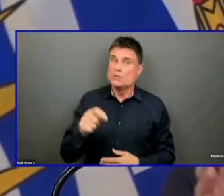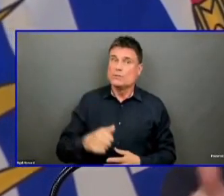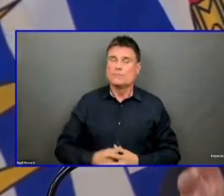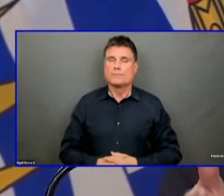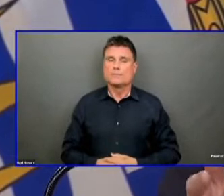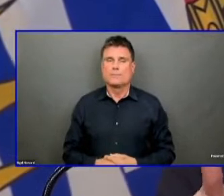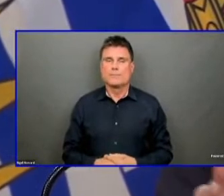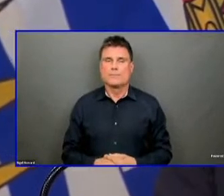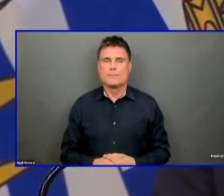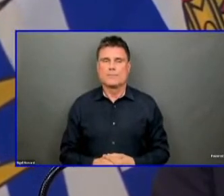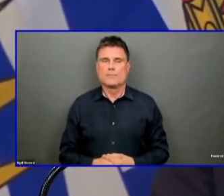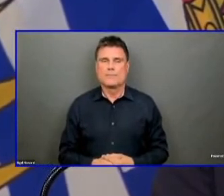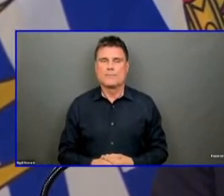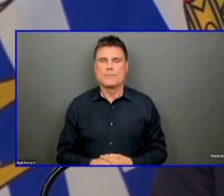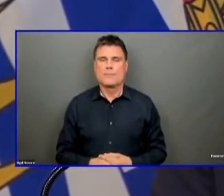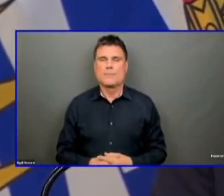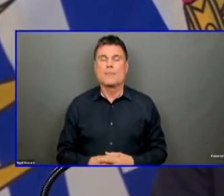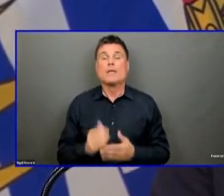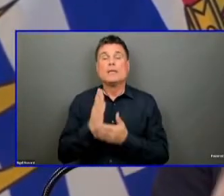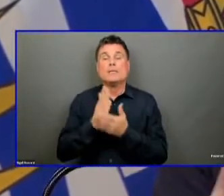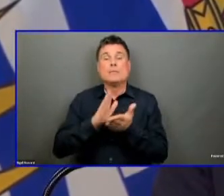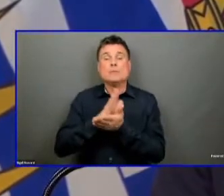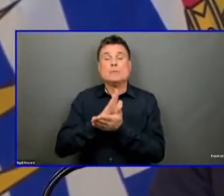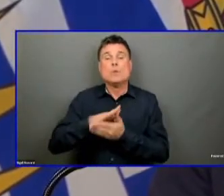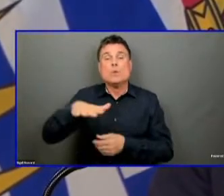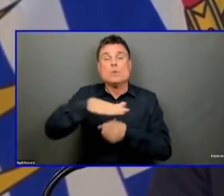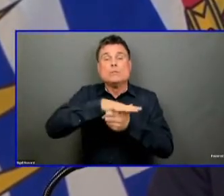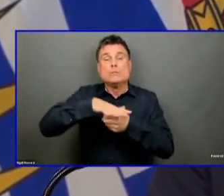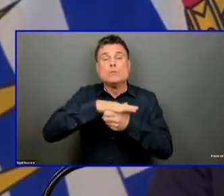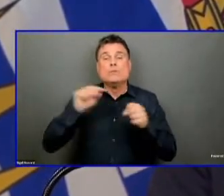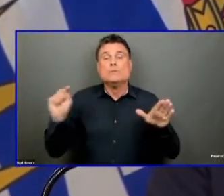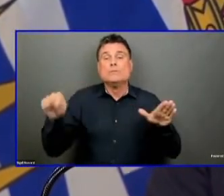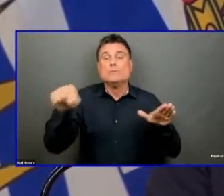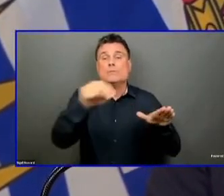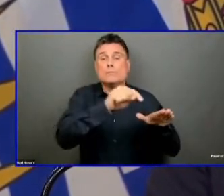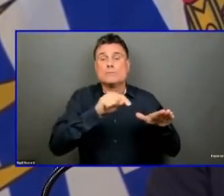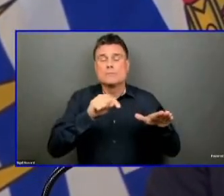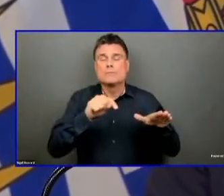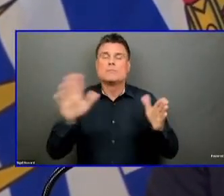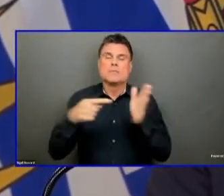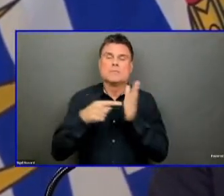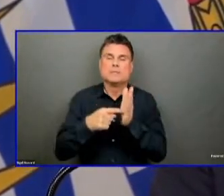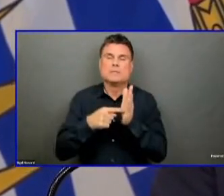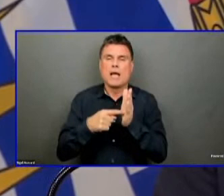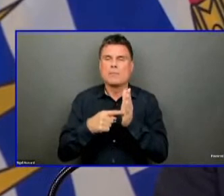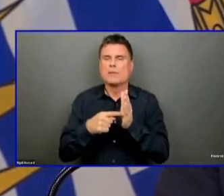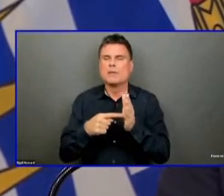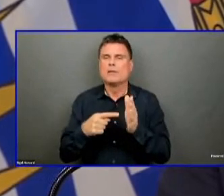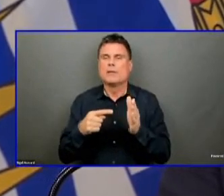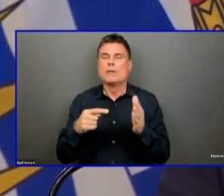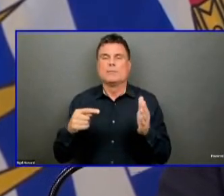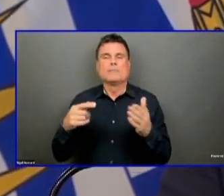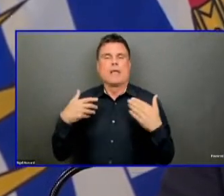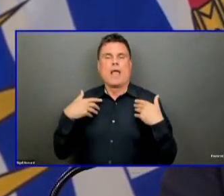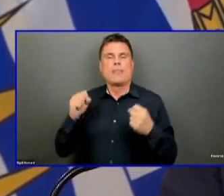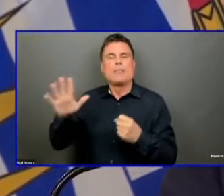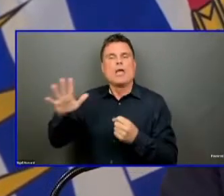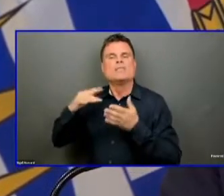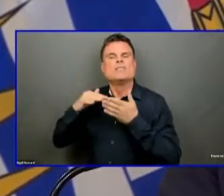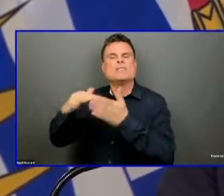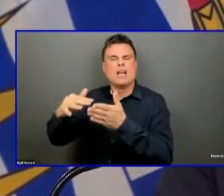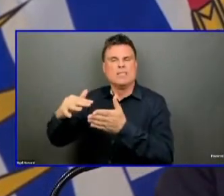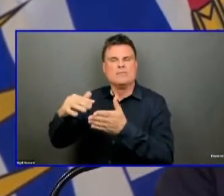Fraser Health during the period of time of the Fraser Health review. And we've done, as you know, a lot of